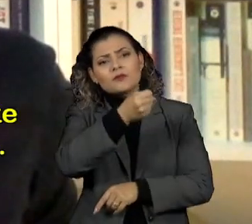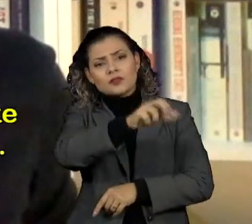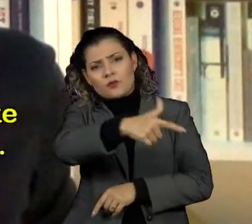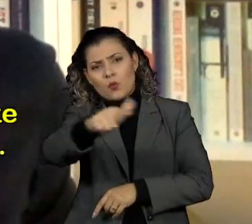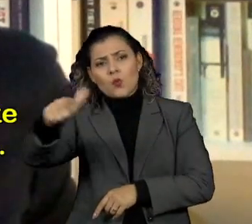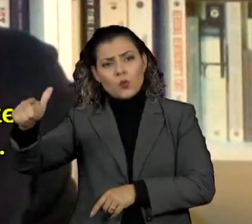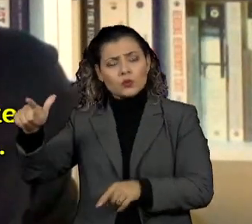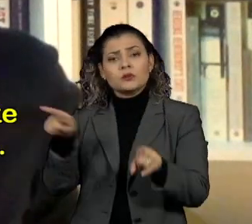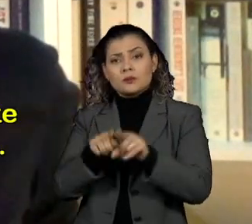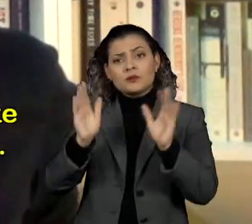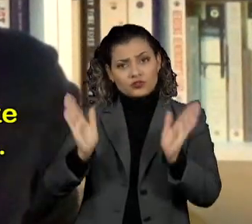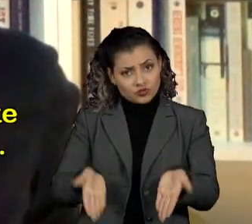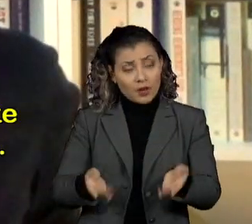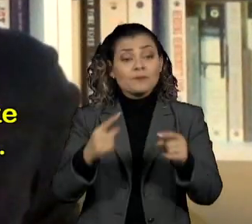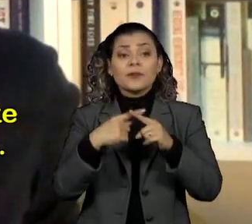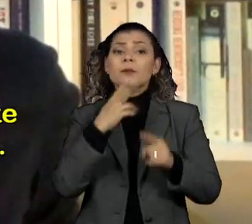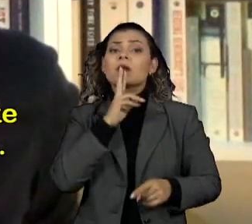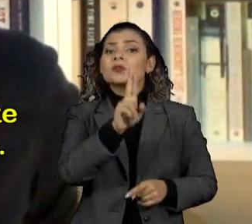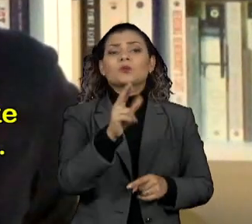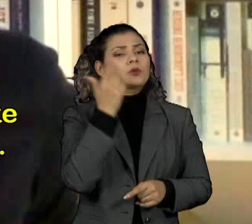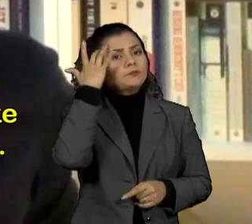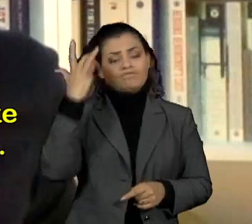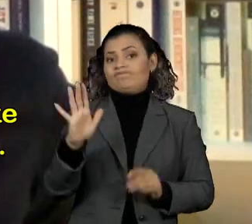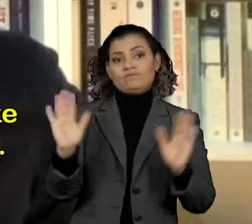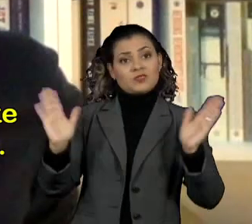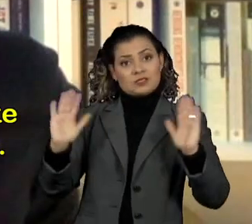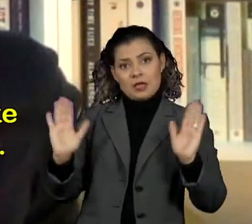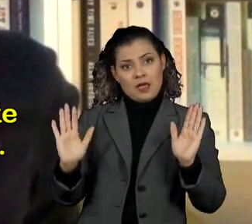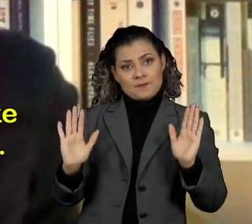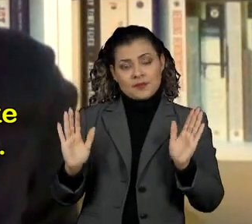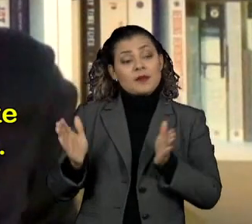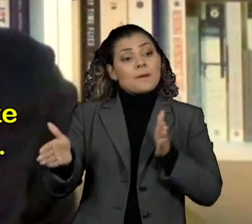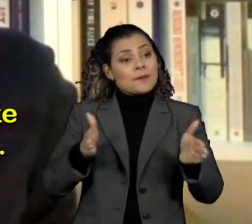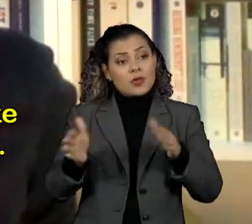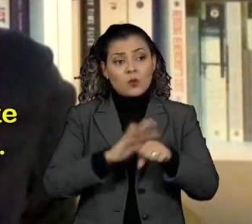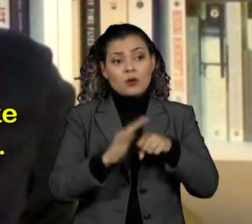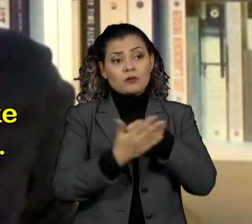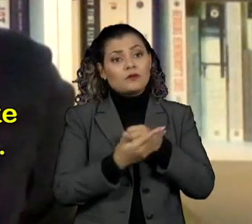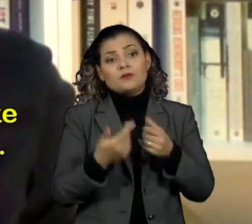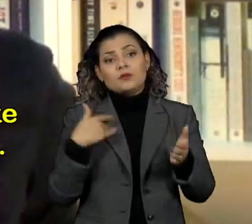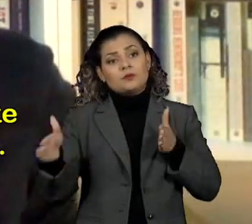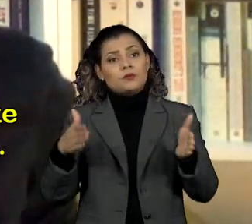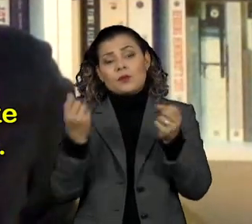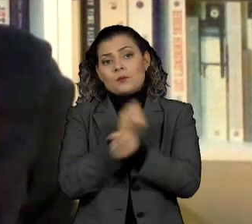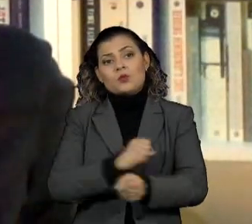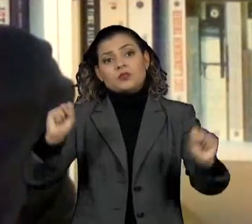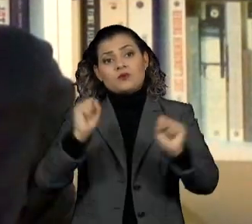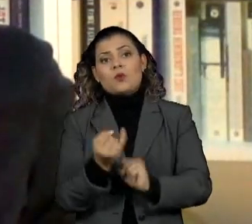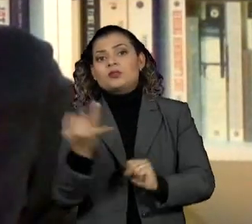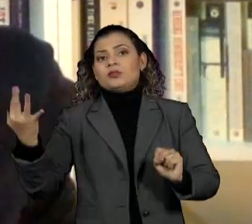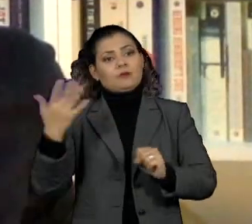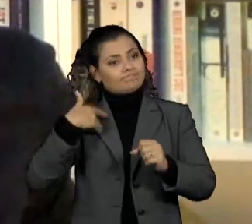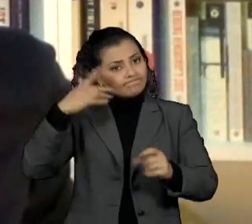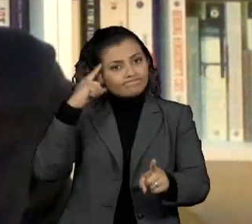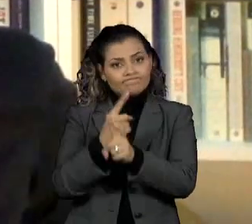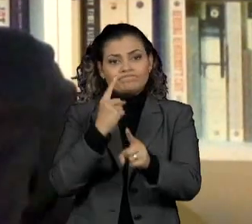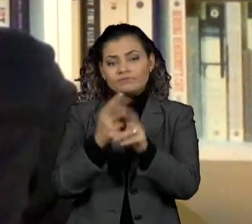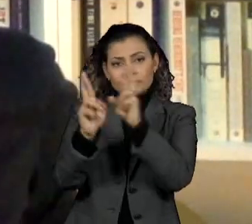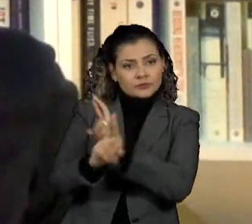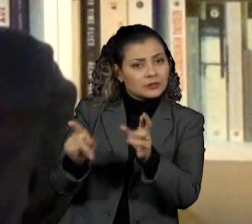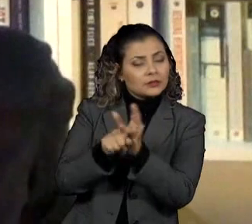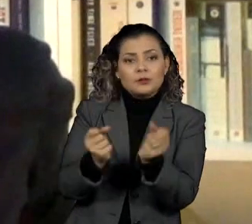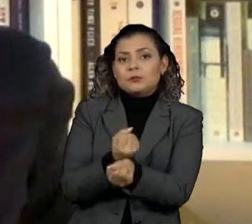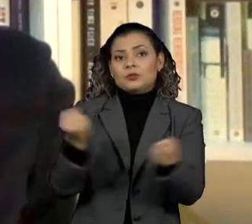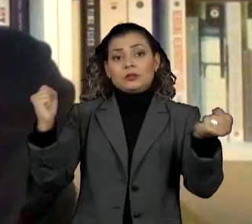We have, the answer is we don't know and we, in the middle of the pandemic, it is impossible to measure. Now, for many other